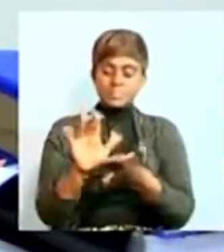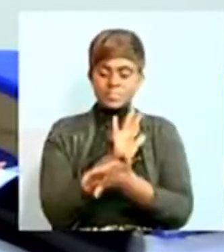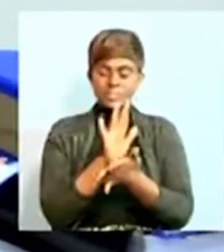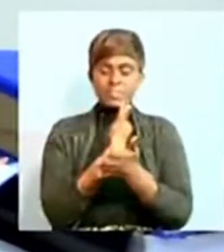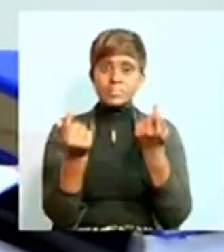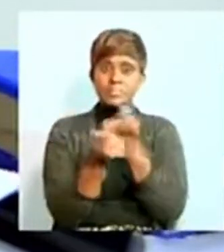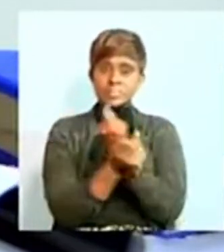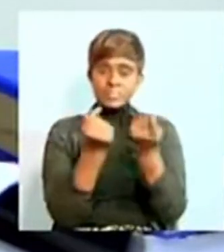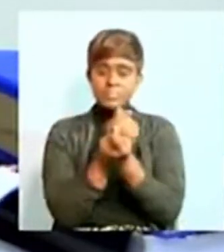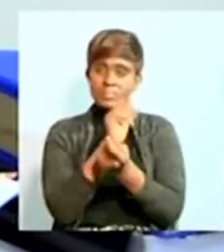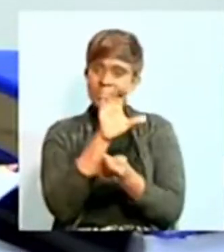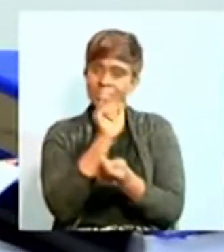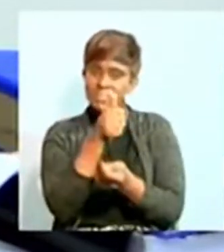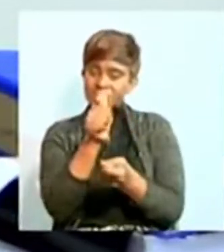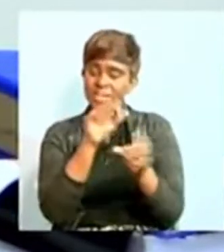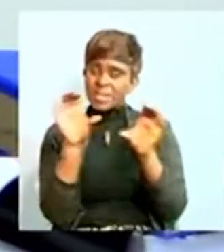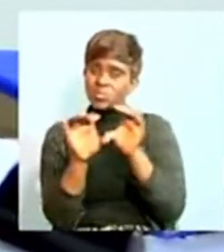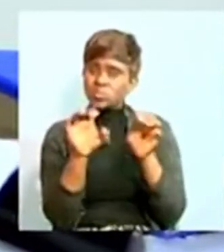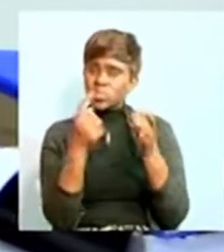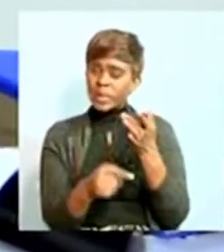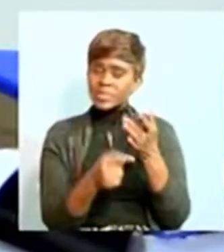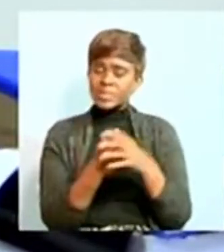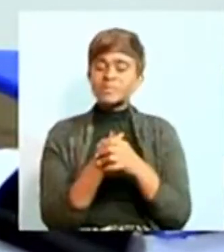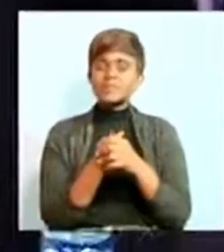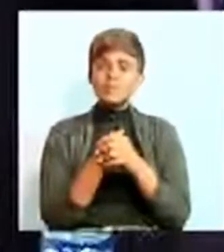as CS, what do you do?